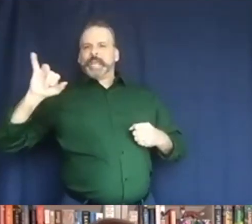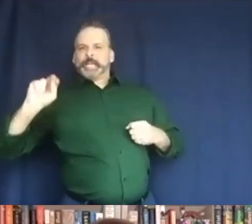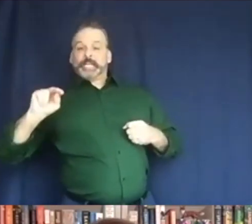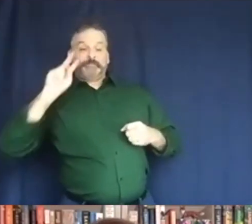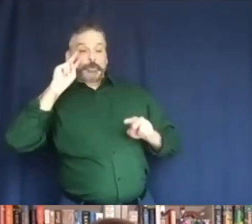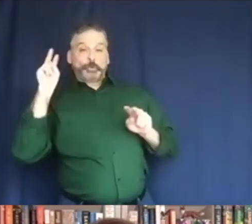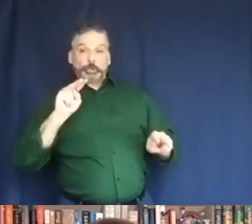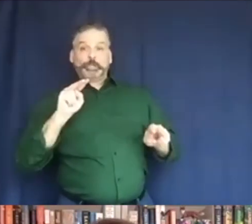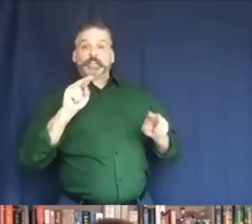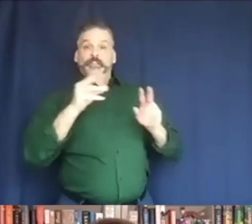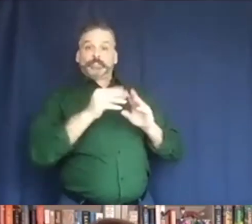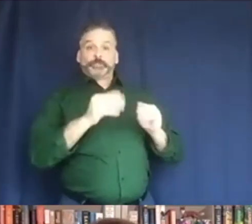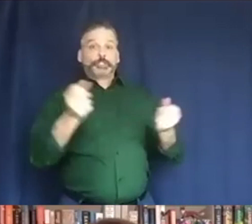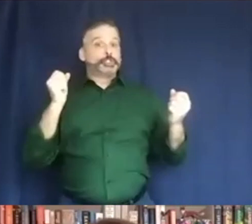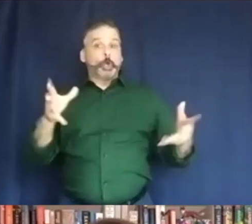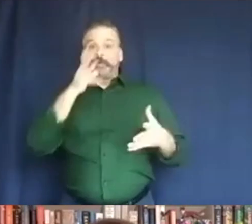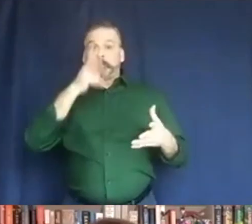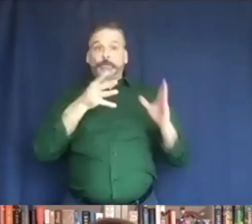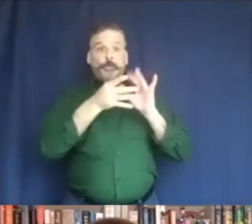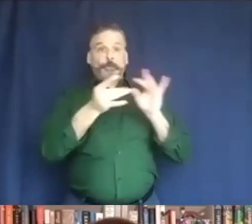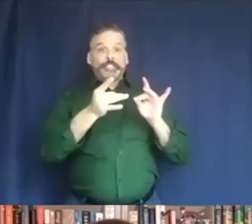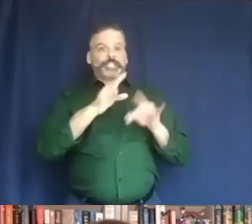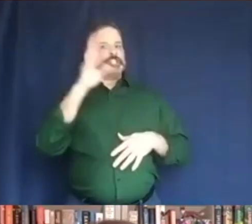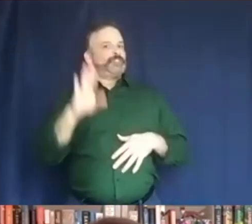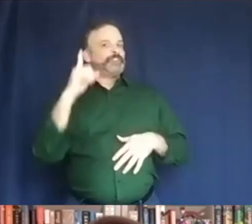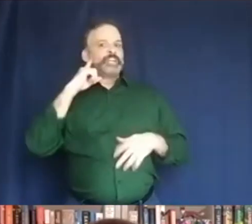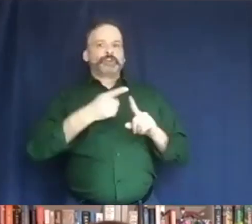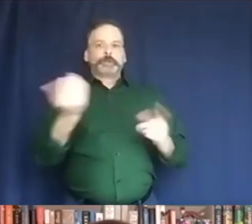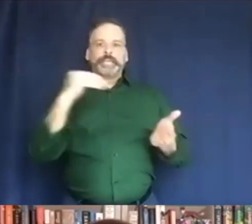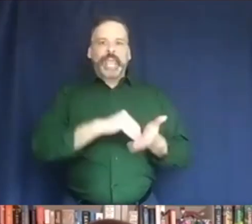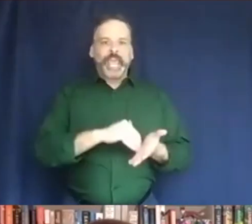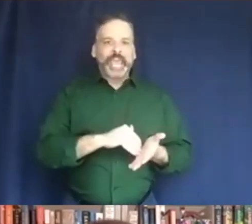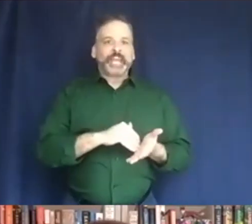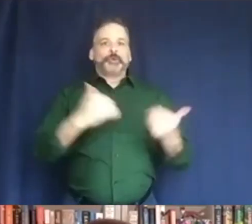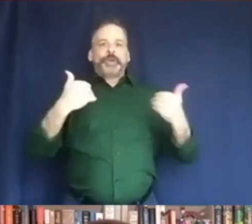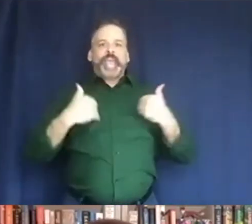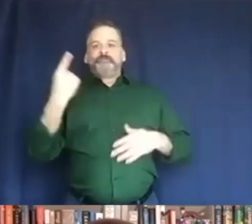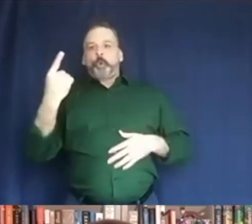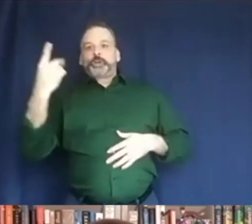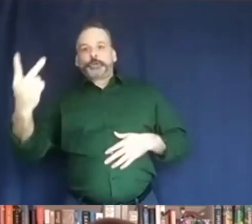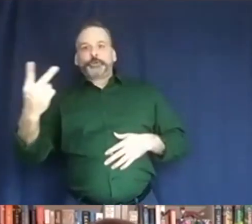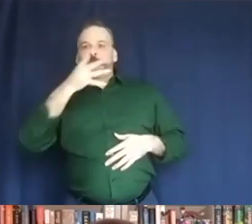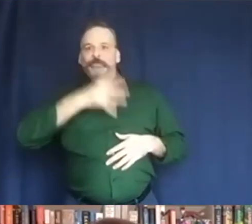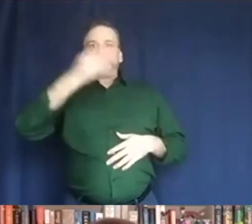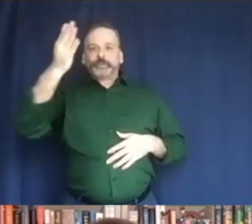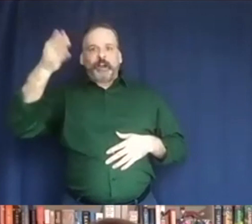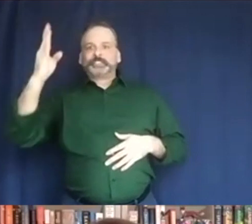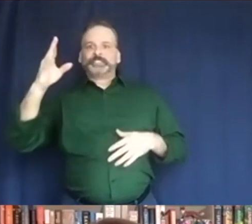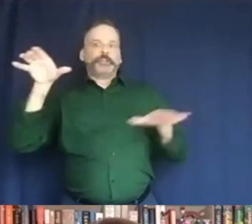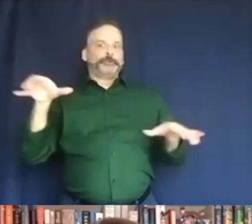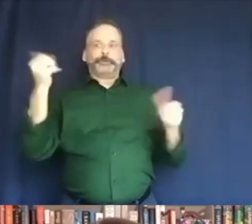material, like so many women are just mentioned and then never heard from again. Like we only have like one or two goddesses who actually do something.